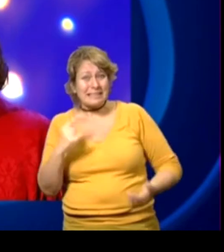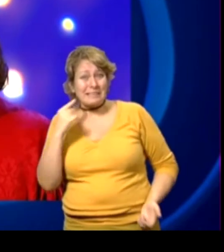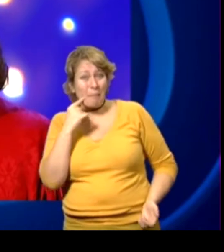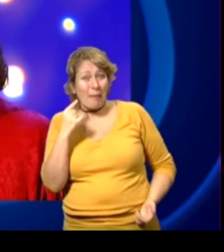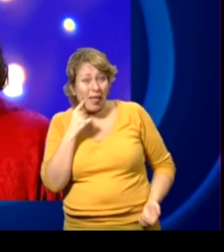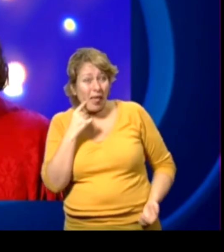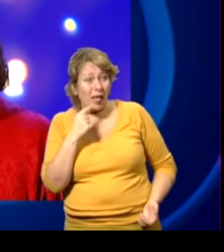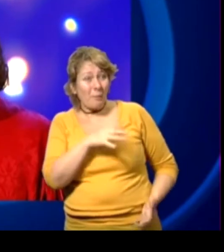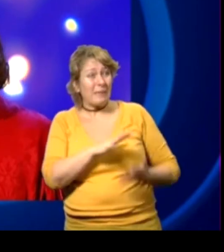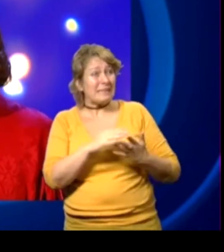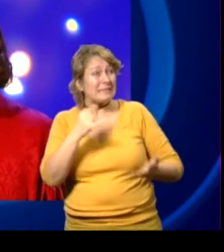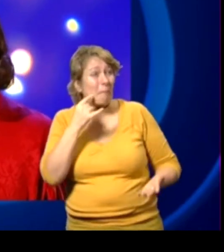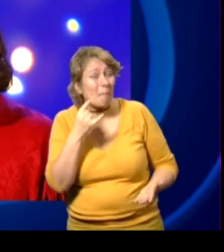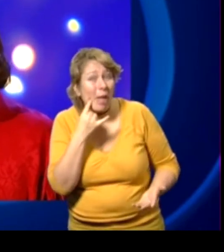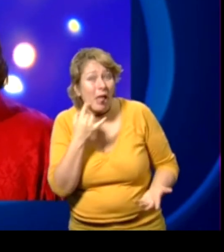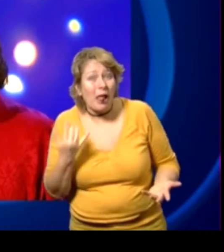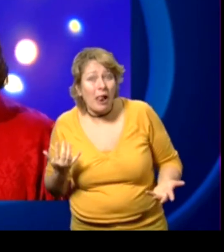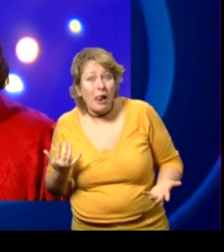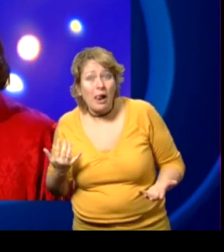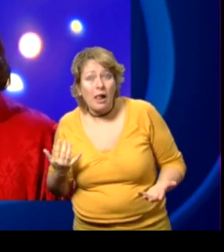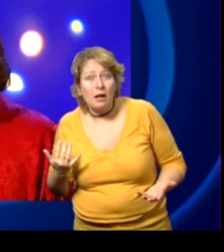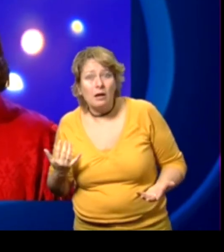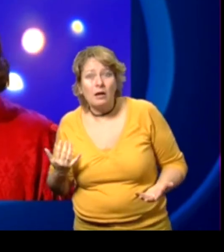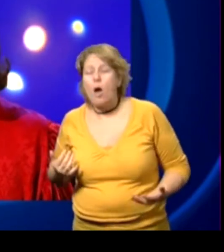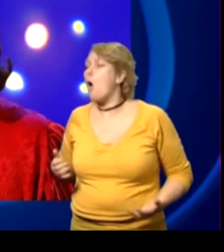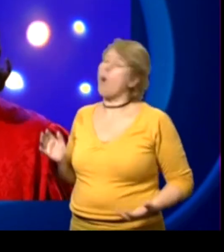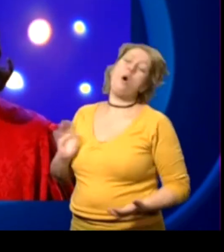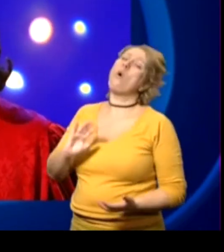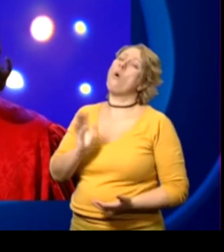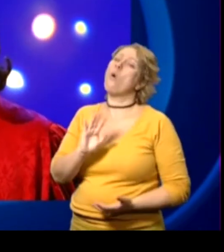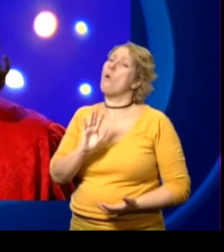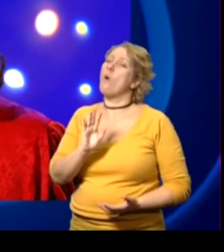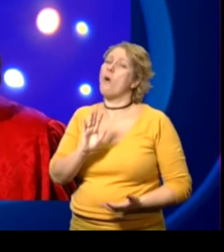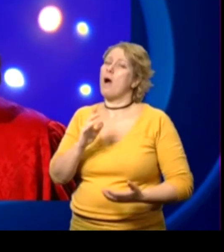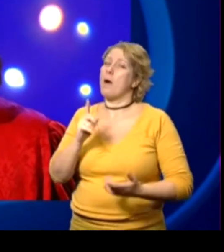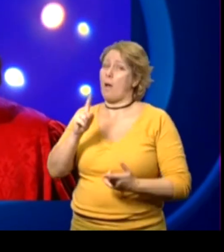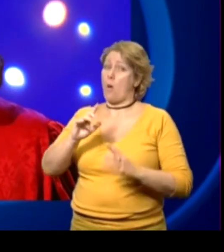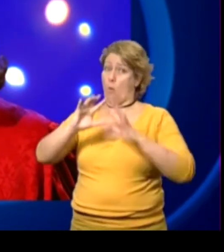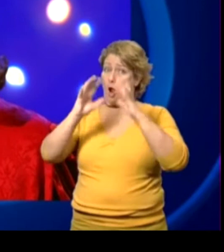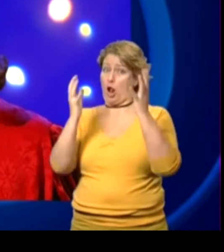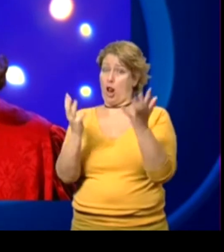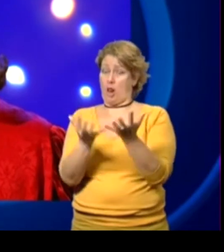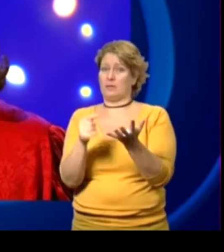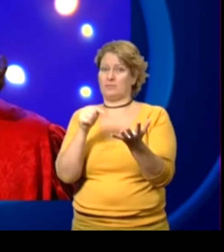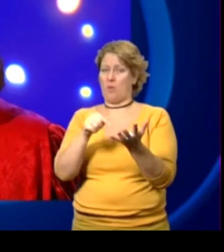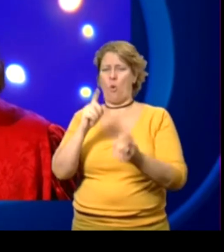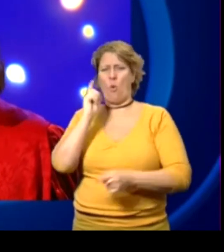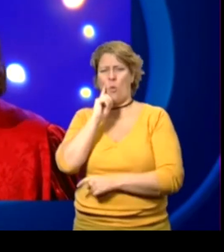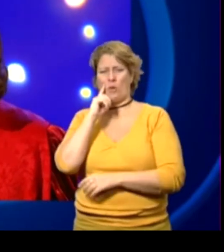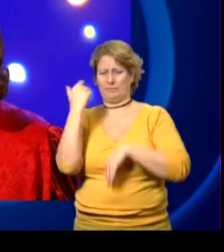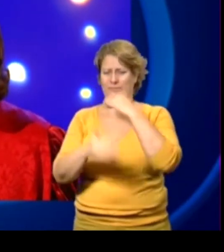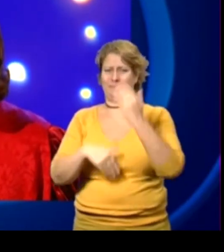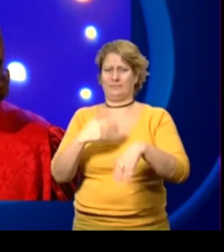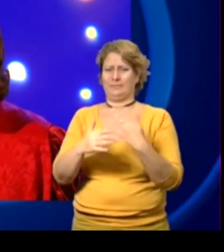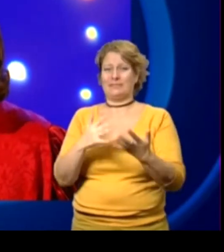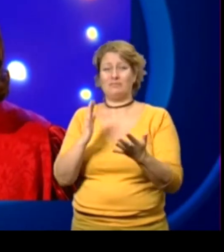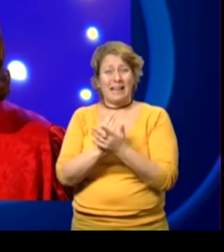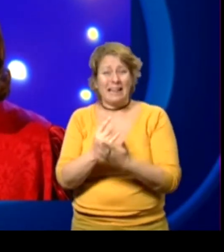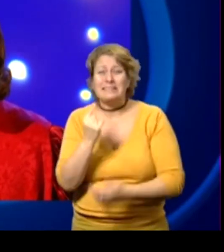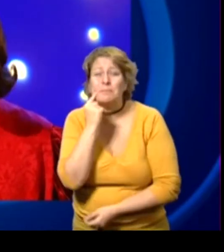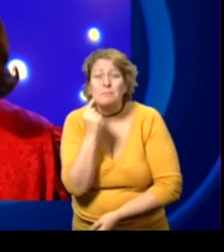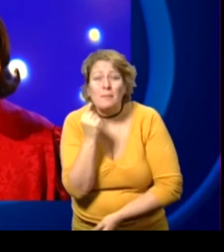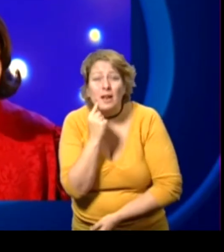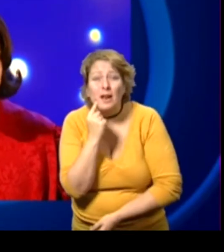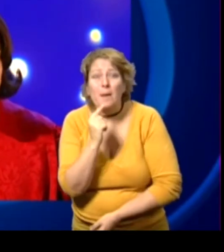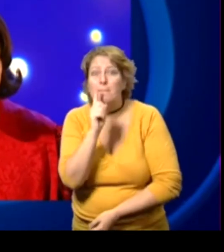something simple. What I'm saying is that the world seems to work in as simple a way as possible.